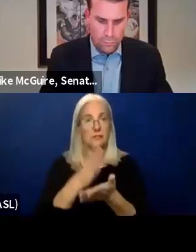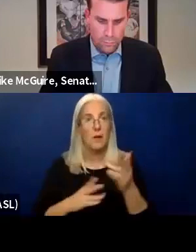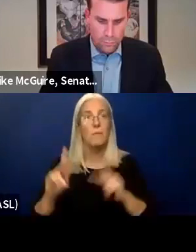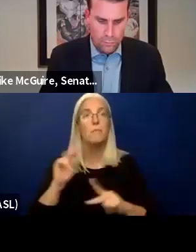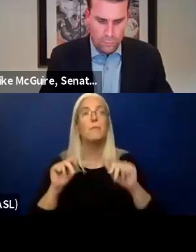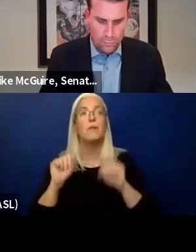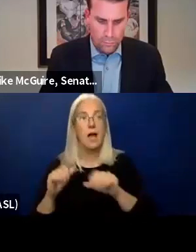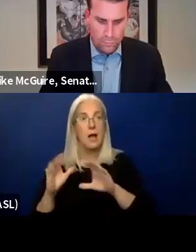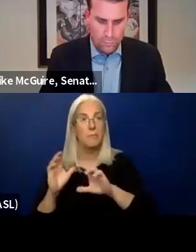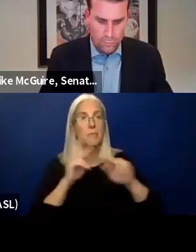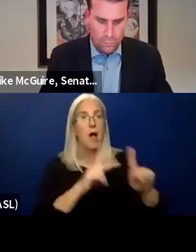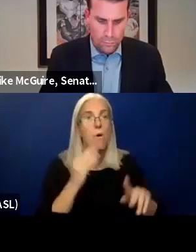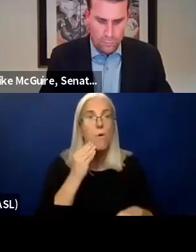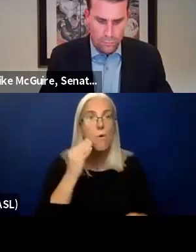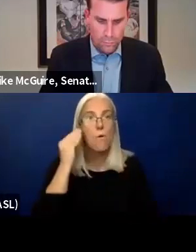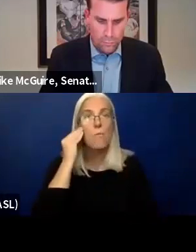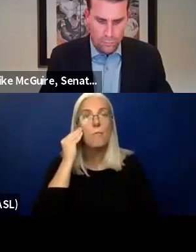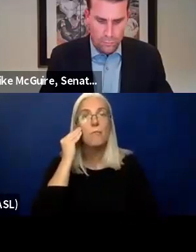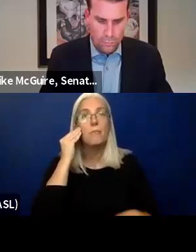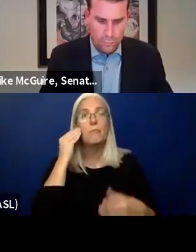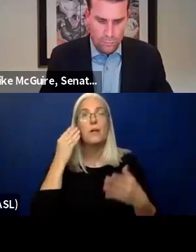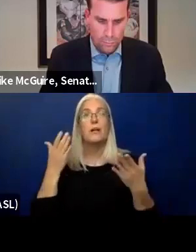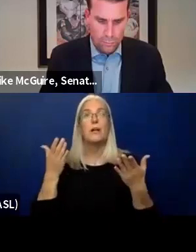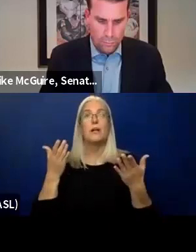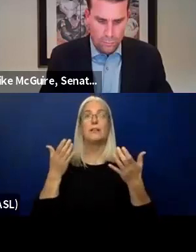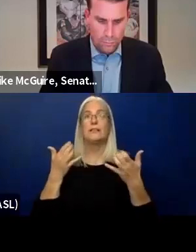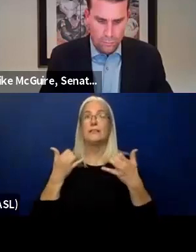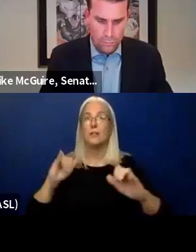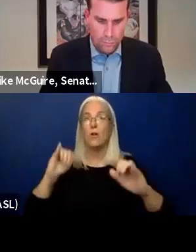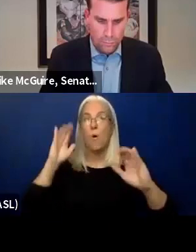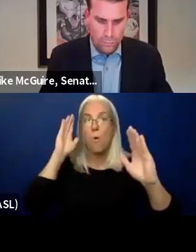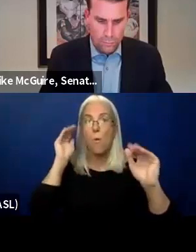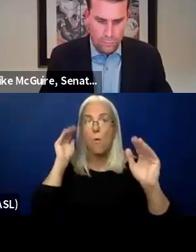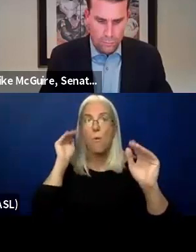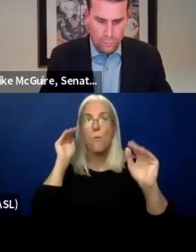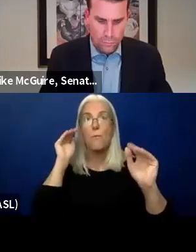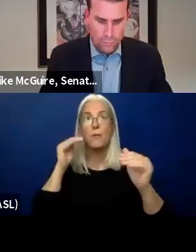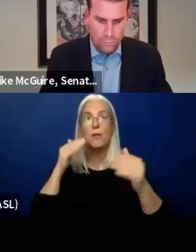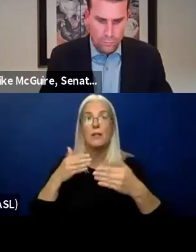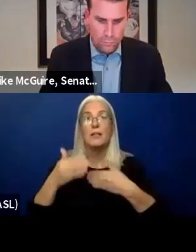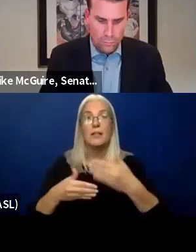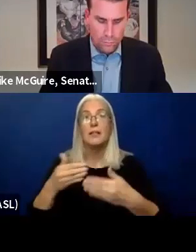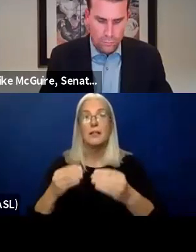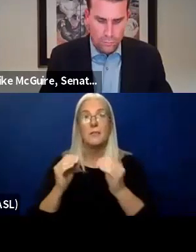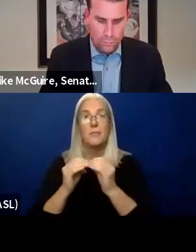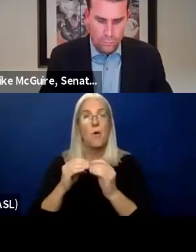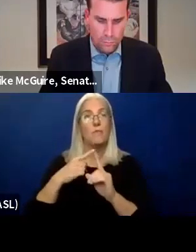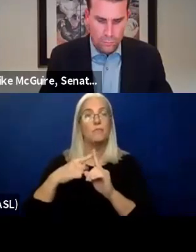And all this just leaves hope that we may be moving in the direction of recovery. For more on these developments, let's start